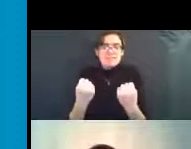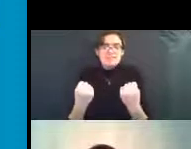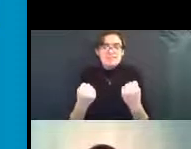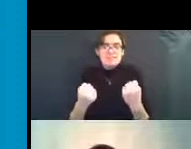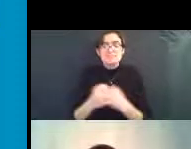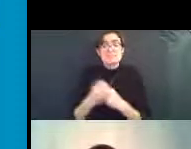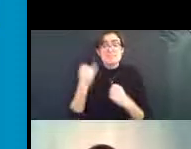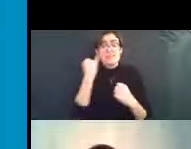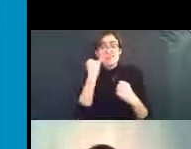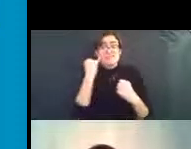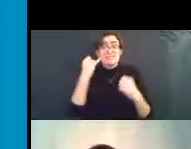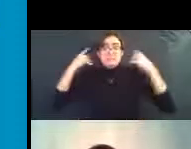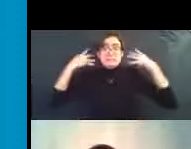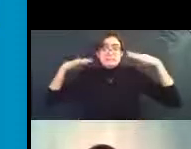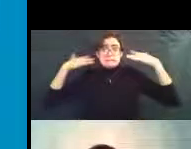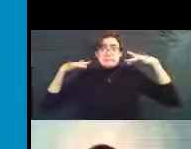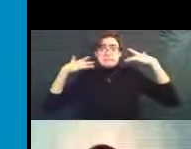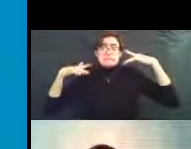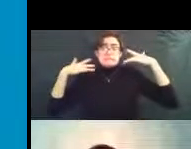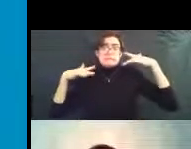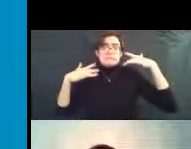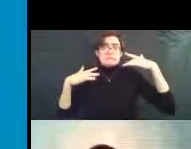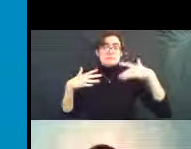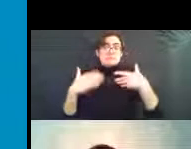And practicing overall wellness.